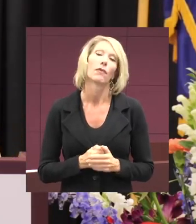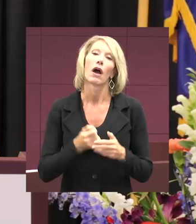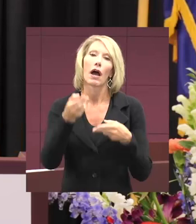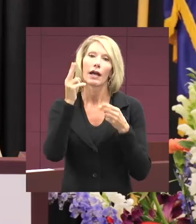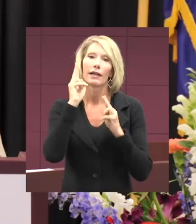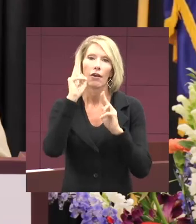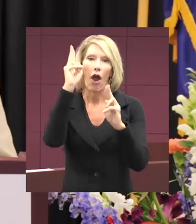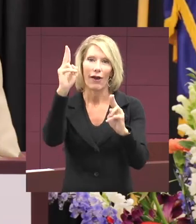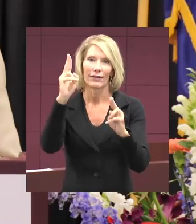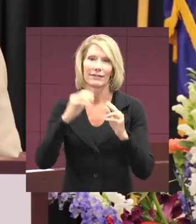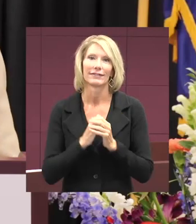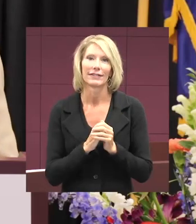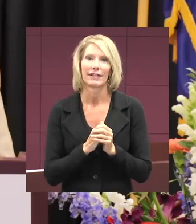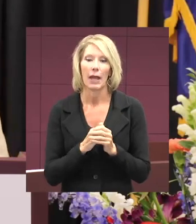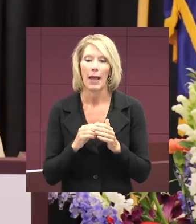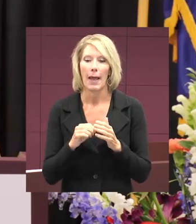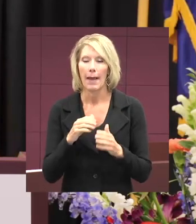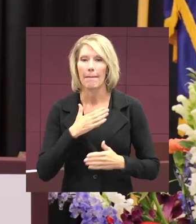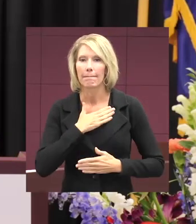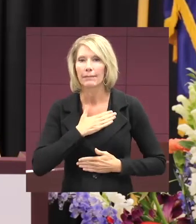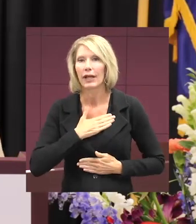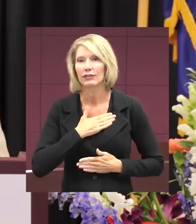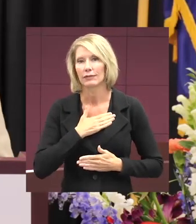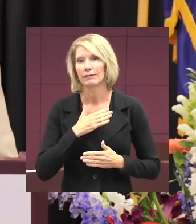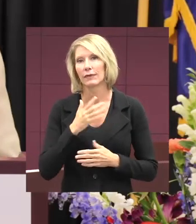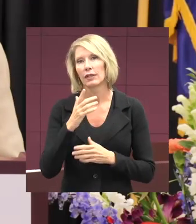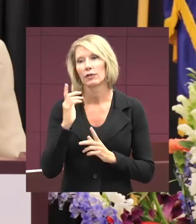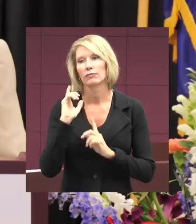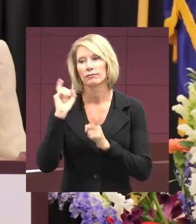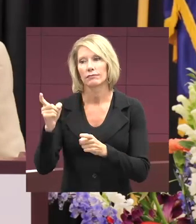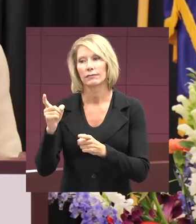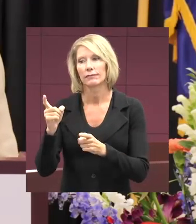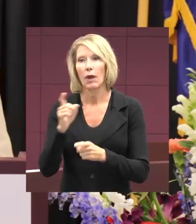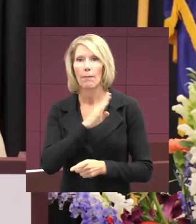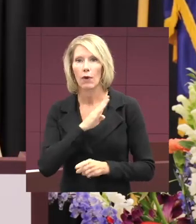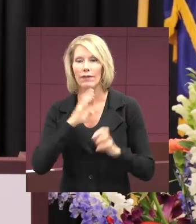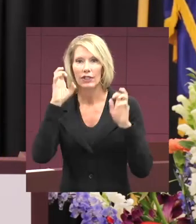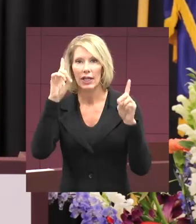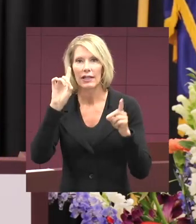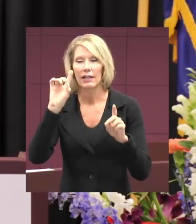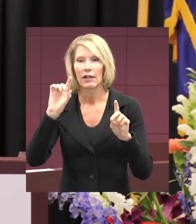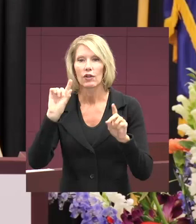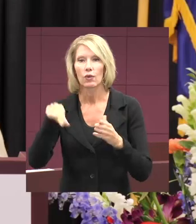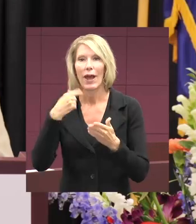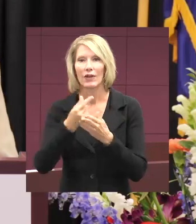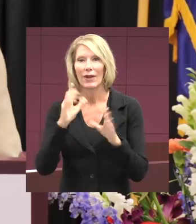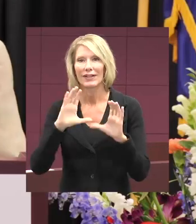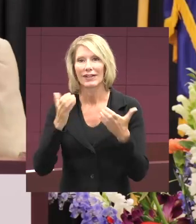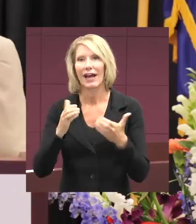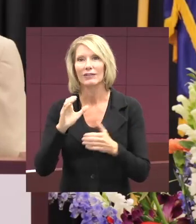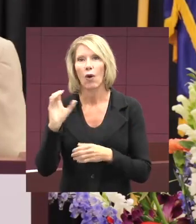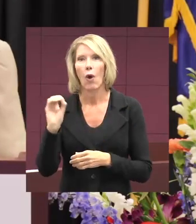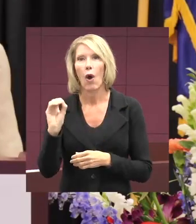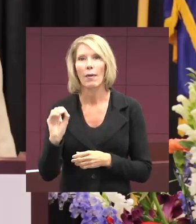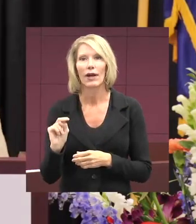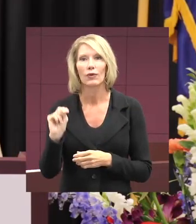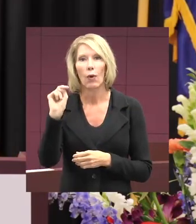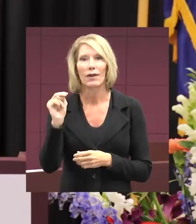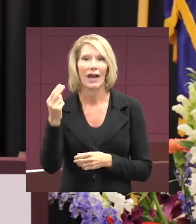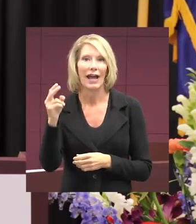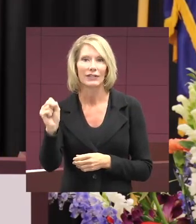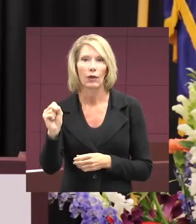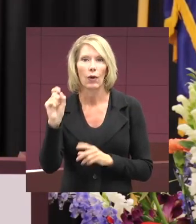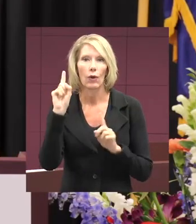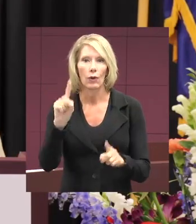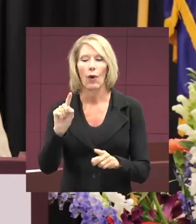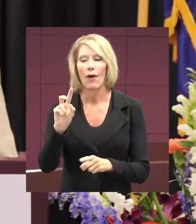is an honor and my distinct pleasure to present to the Board of Education the graduating class of Omaha North High School.